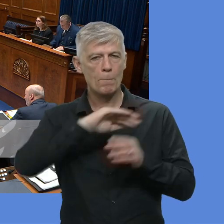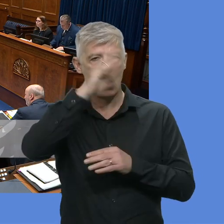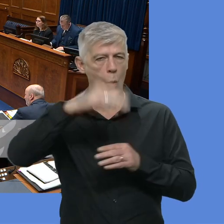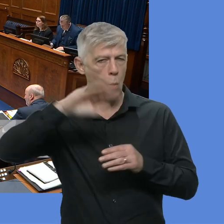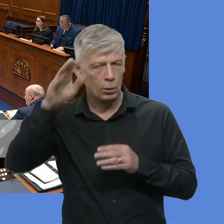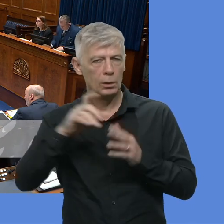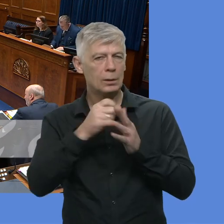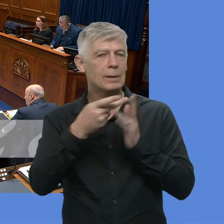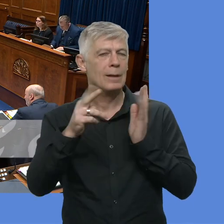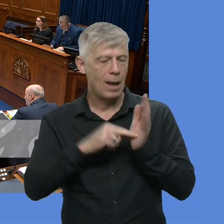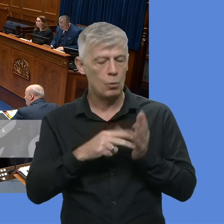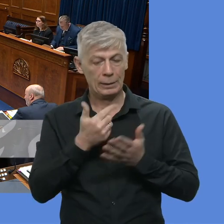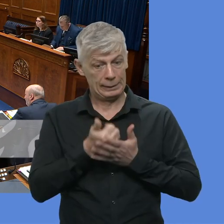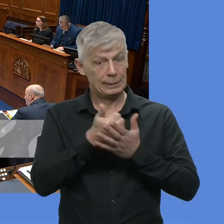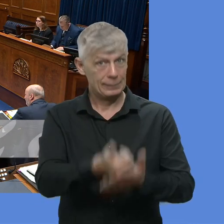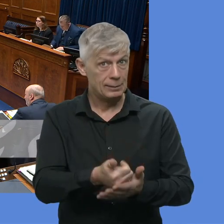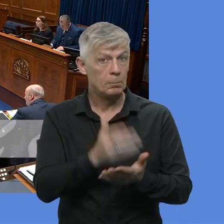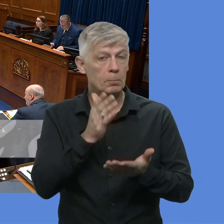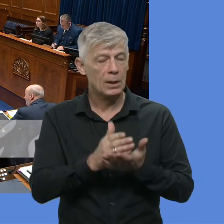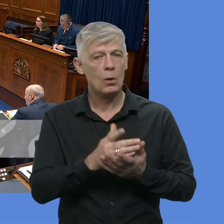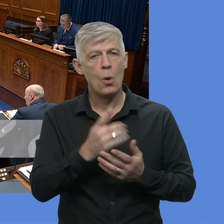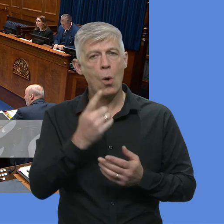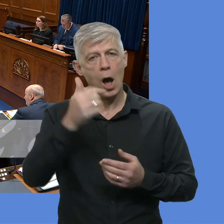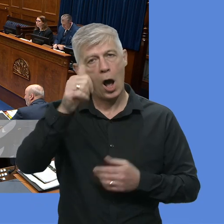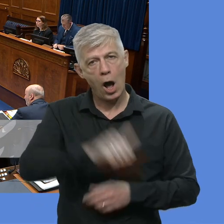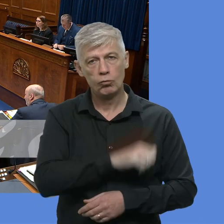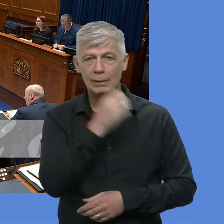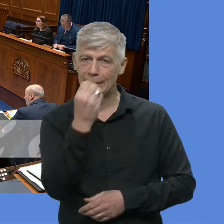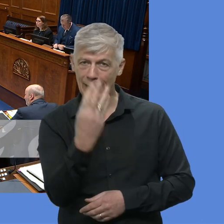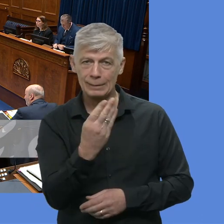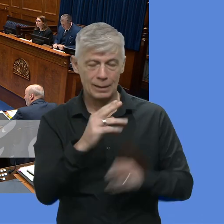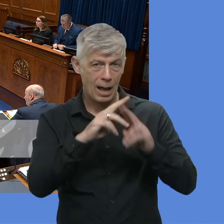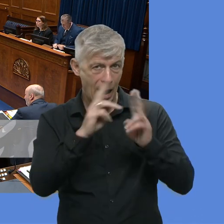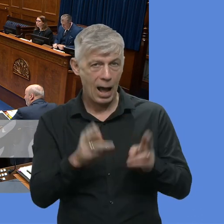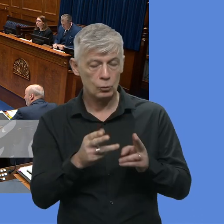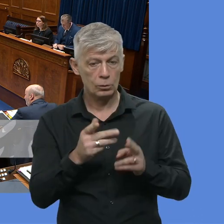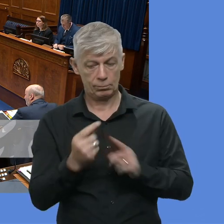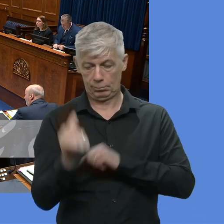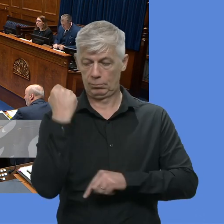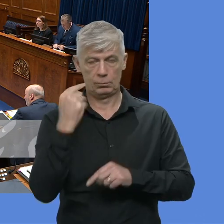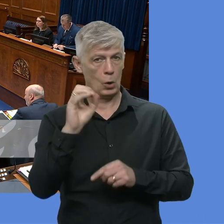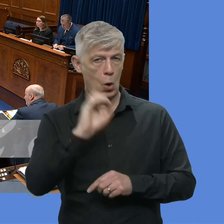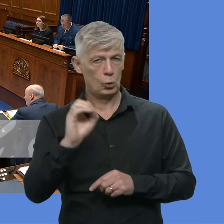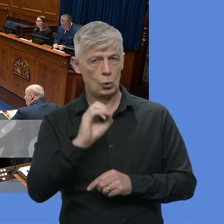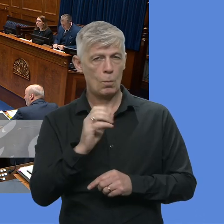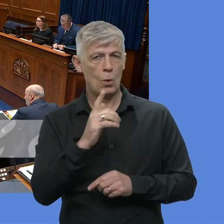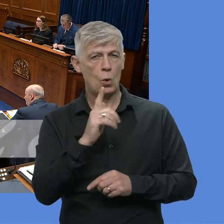area, assistance was provided to 119 households during the flooding event in October